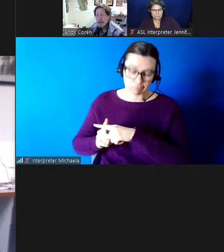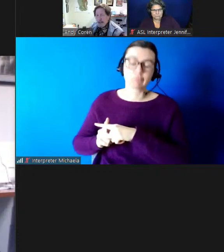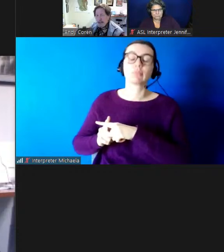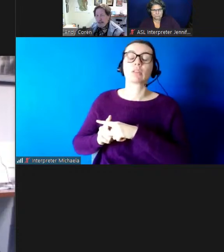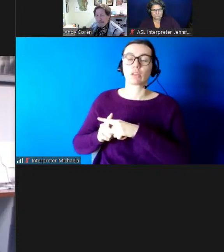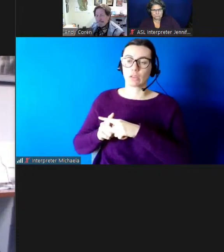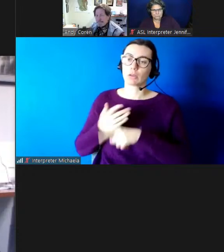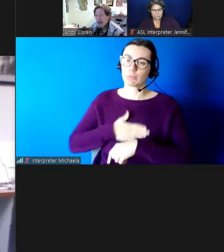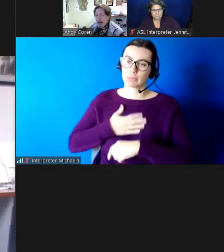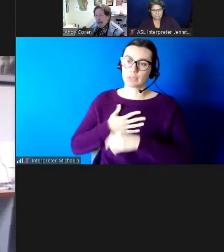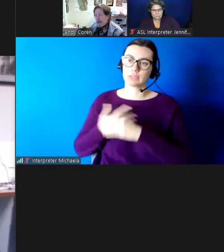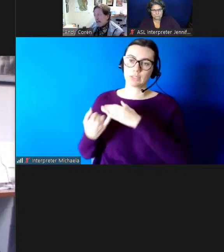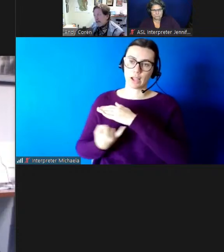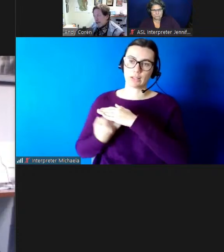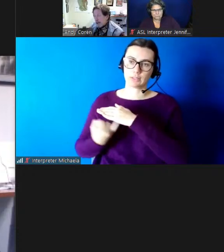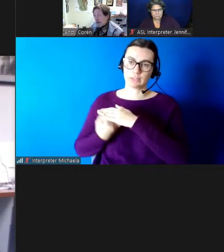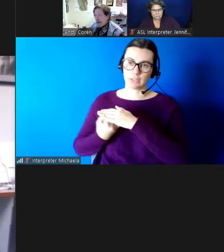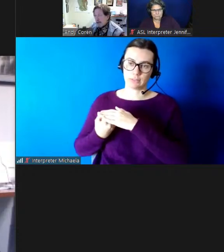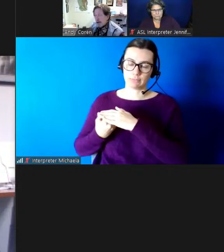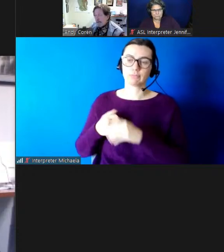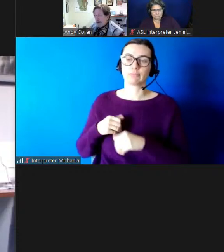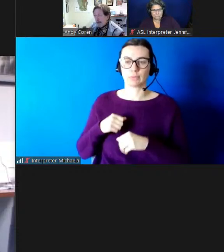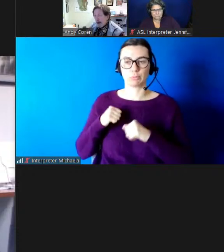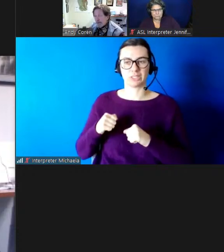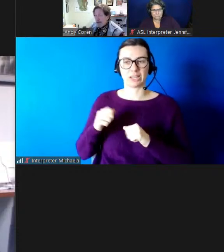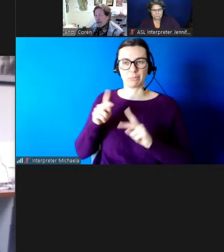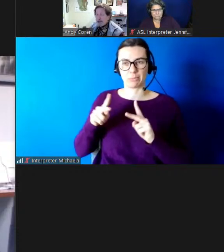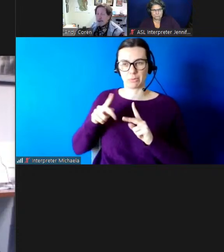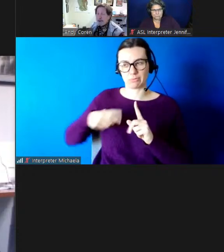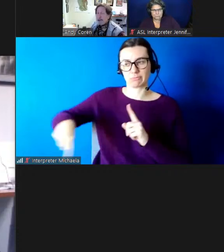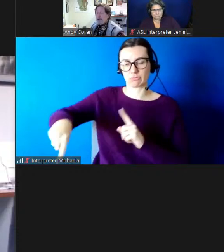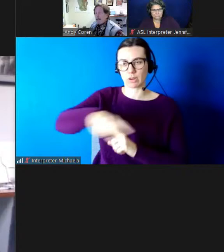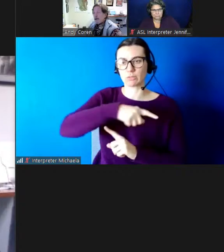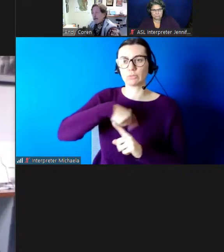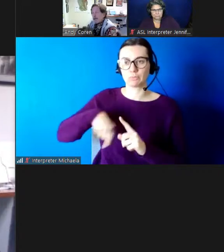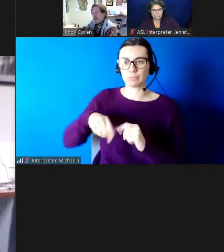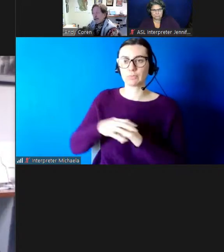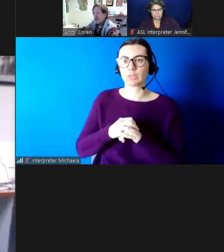you. And generally, be healthy. Use the